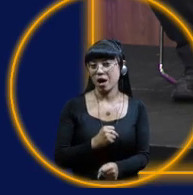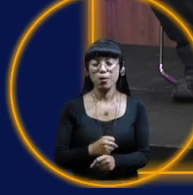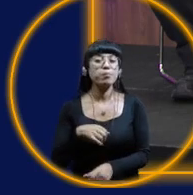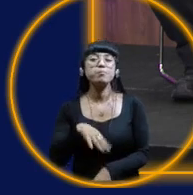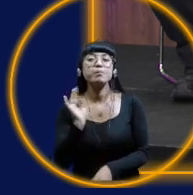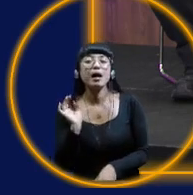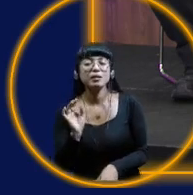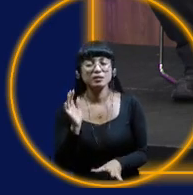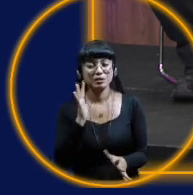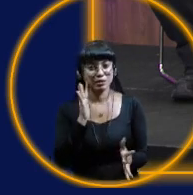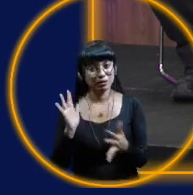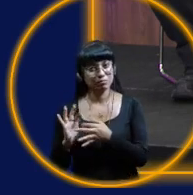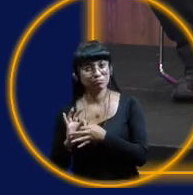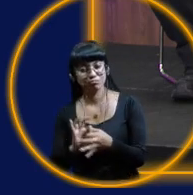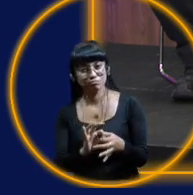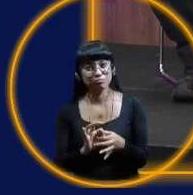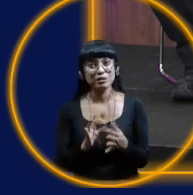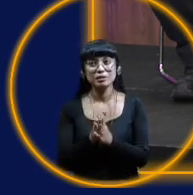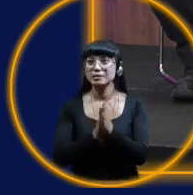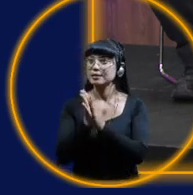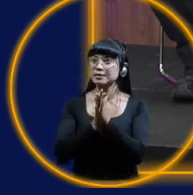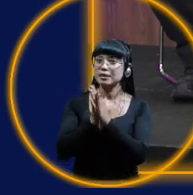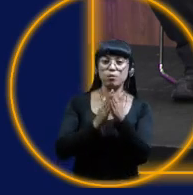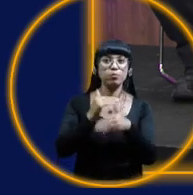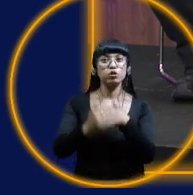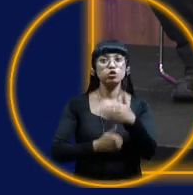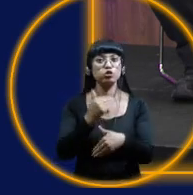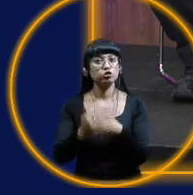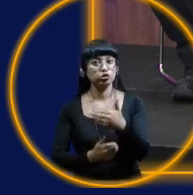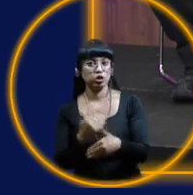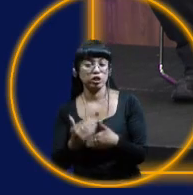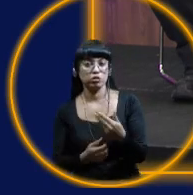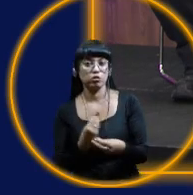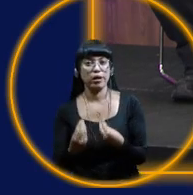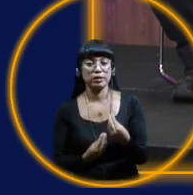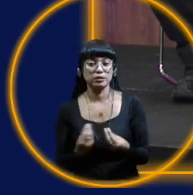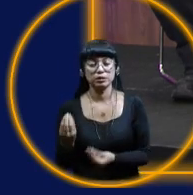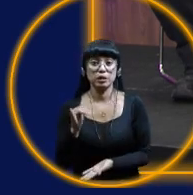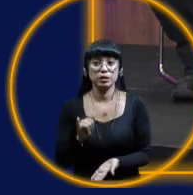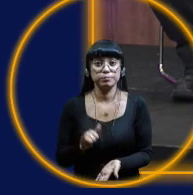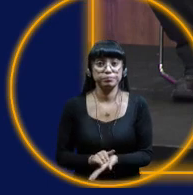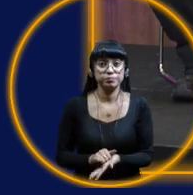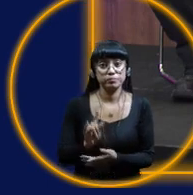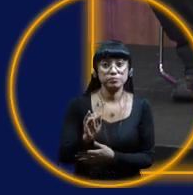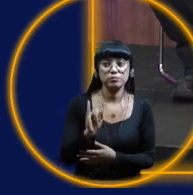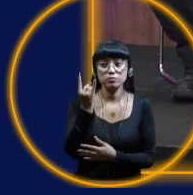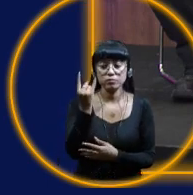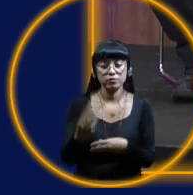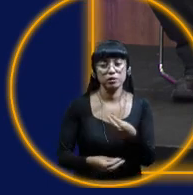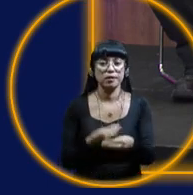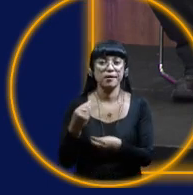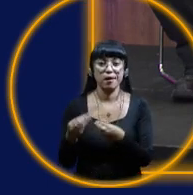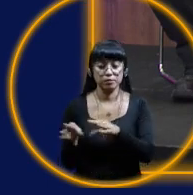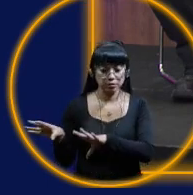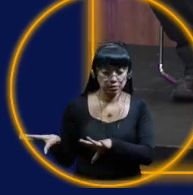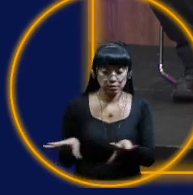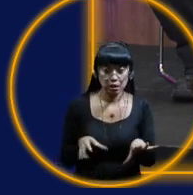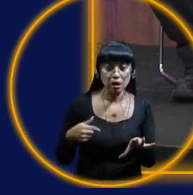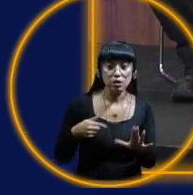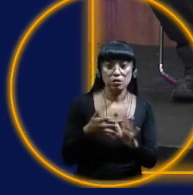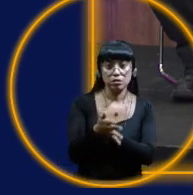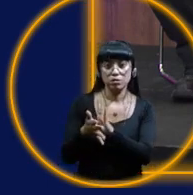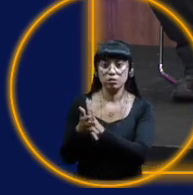and your process to suit your like attention and the way that your attention flows. For me